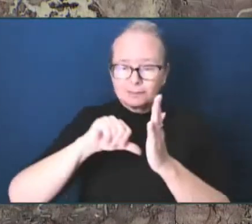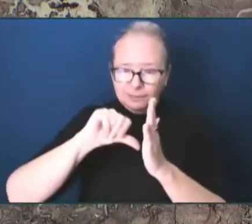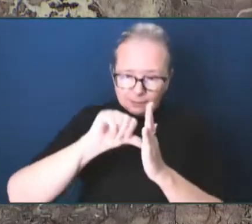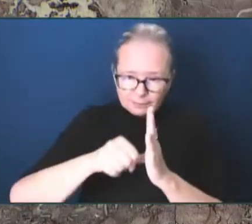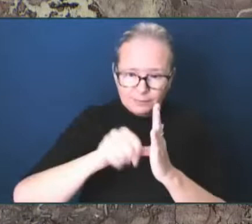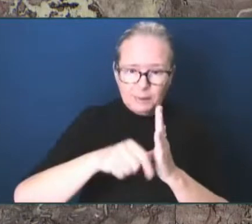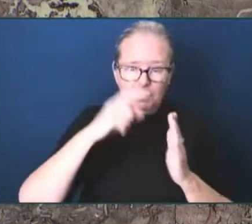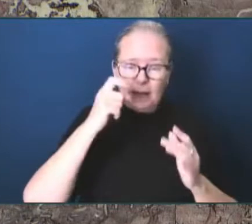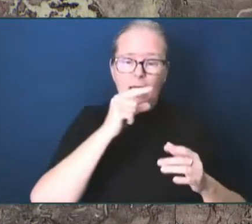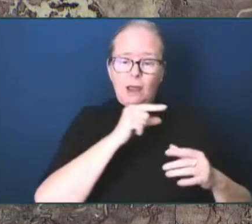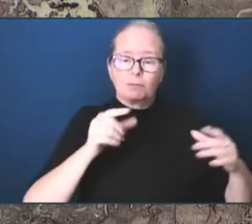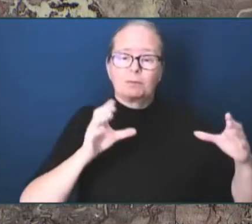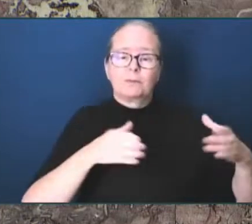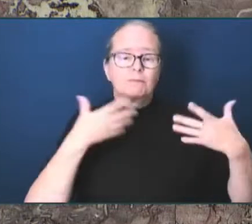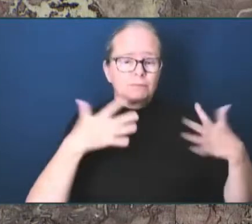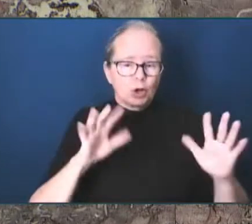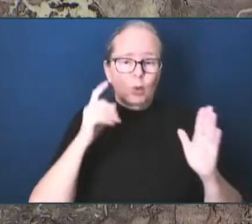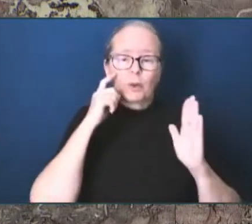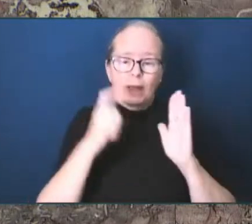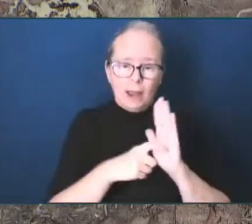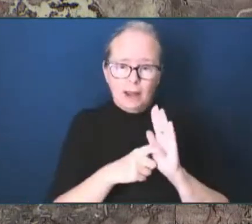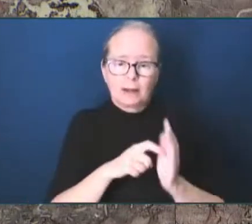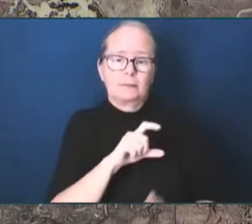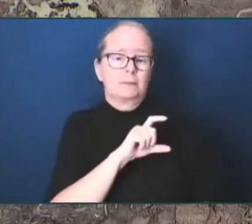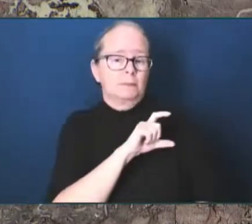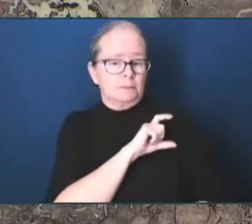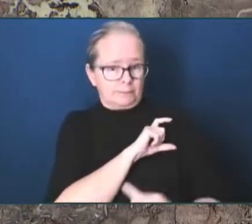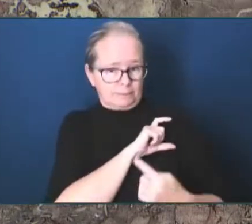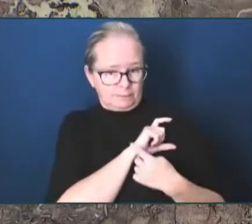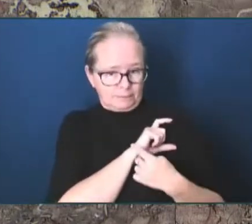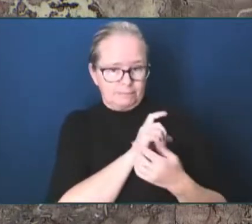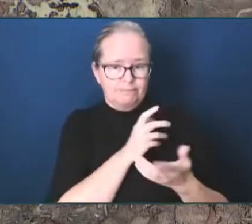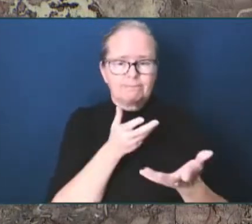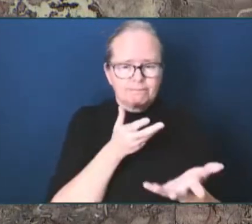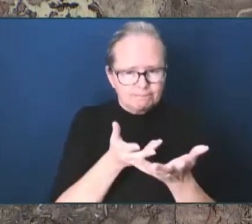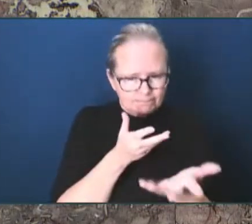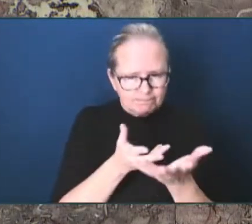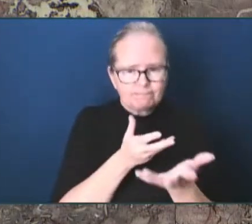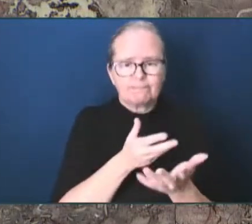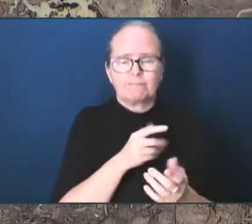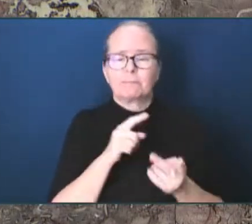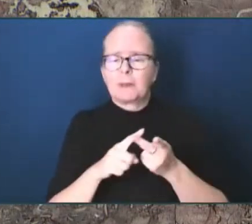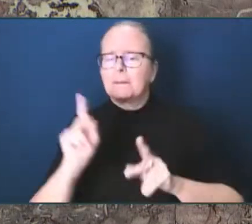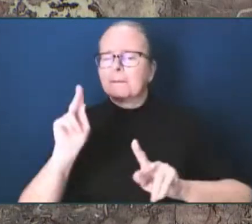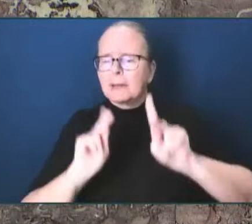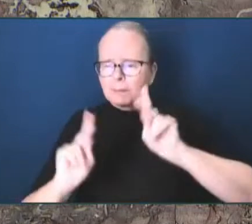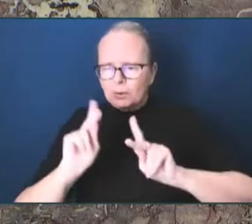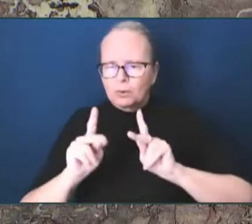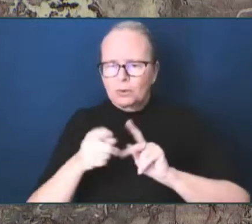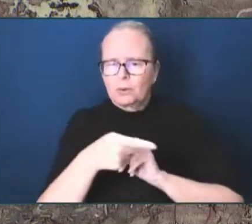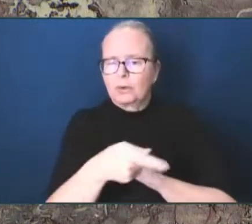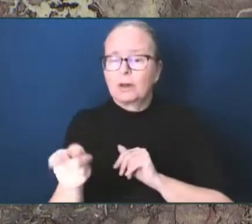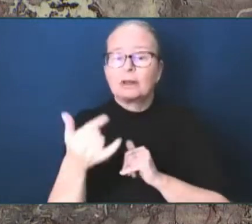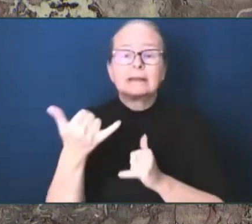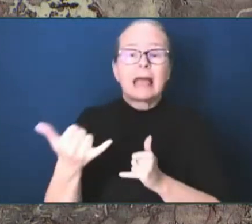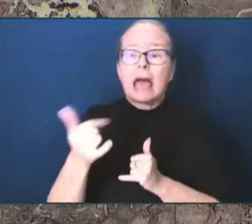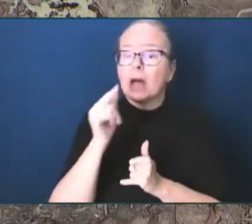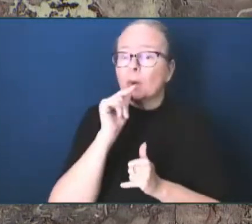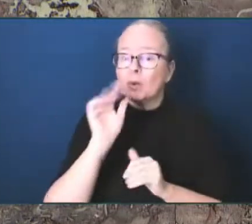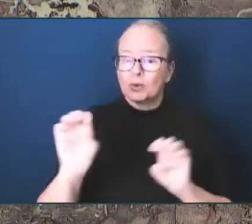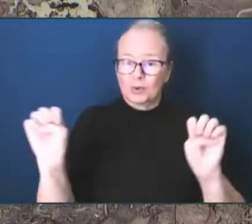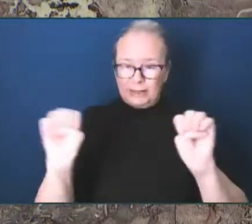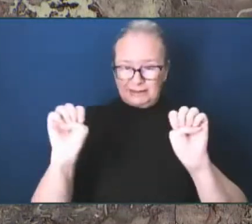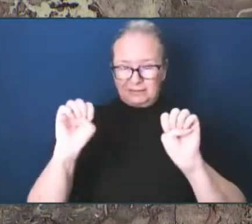and people who are in mental health and substance use crisis need supports tailored to meet their needs, and because the health authorities